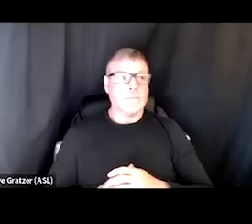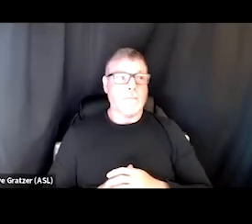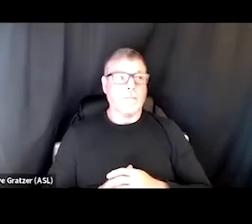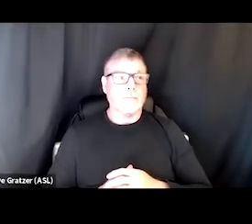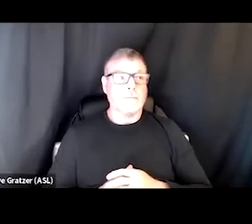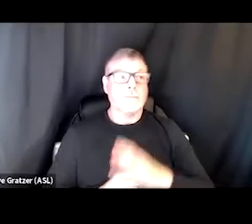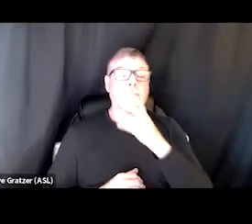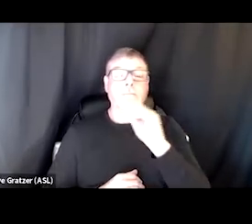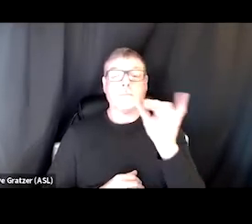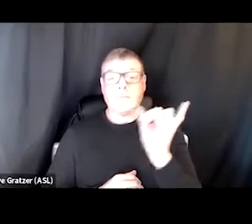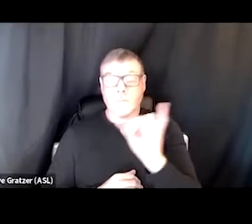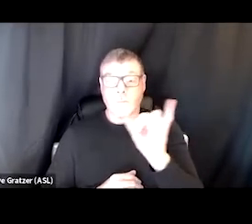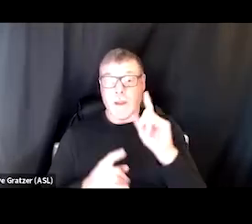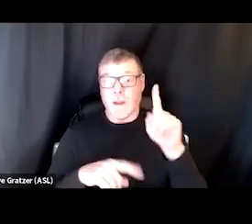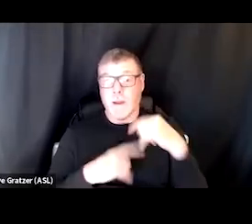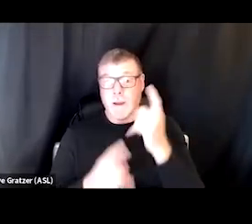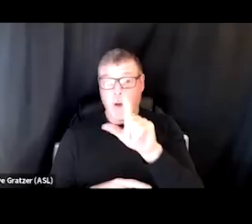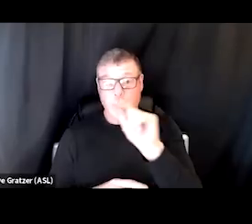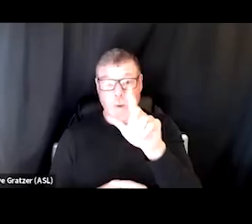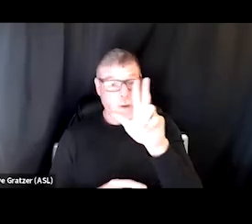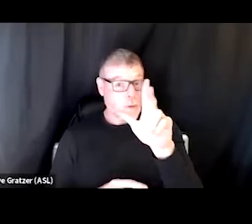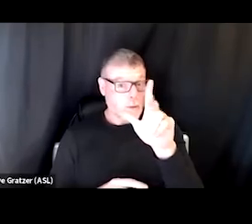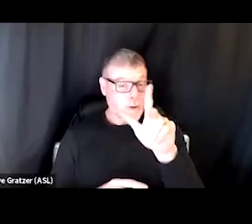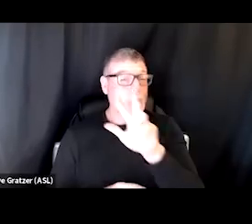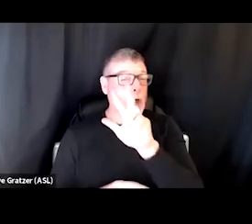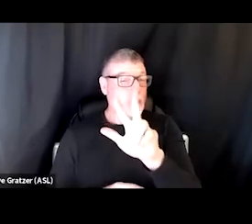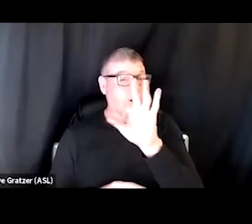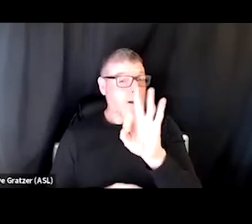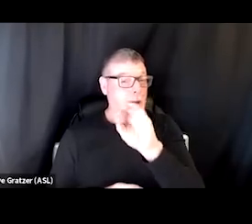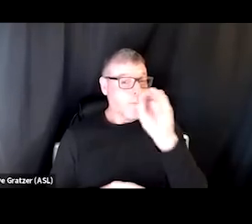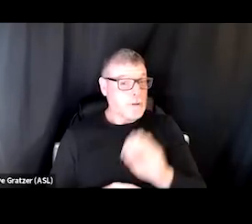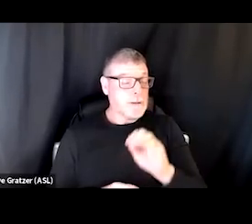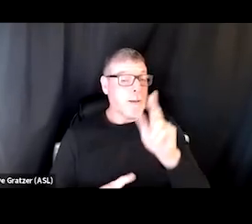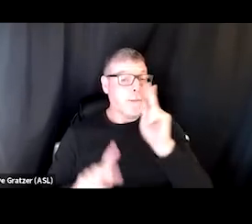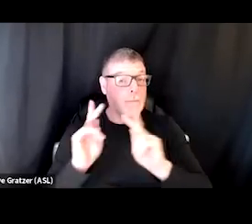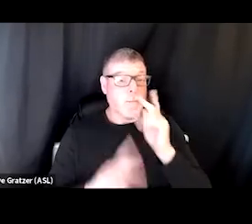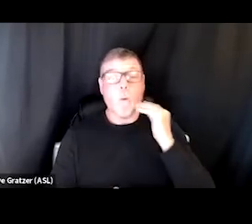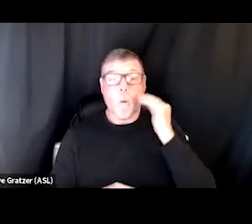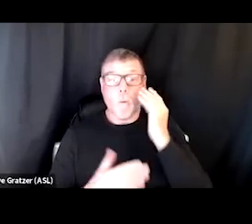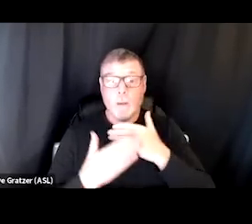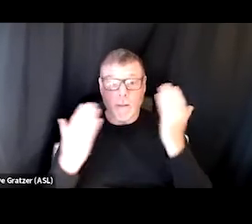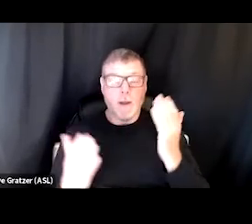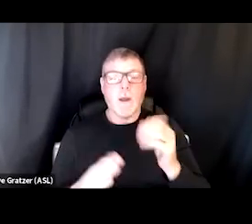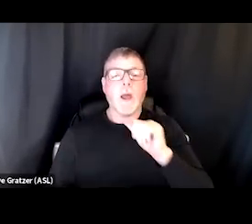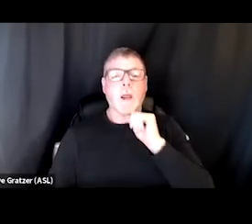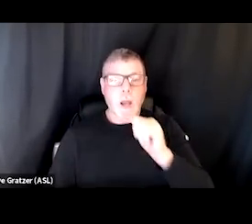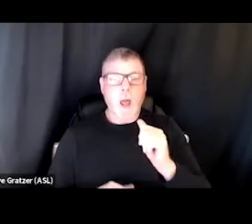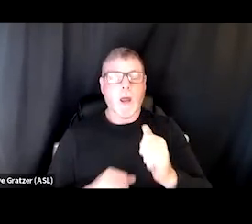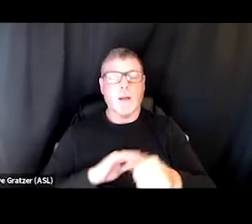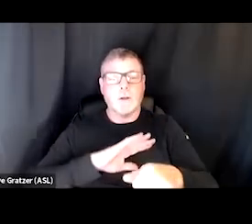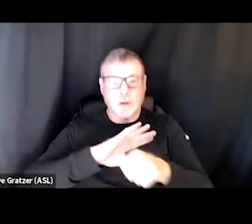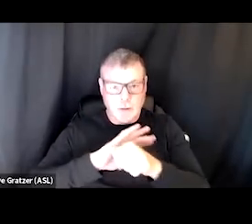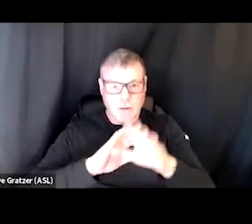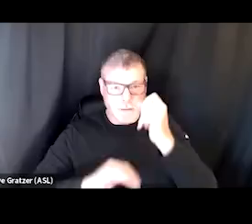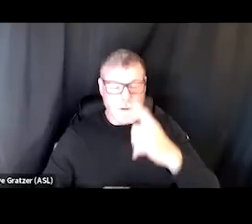We also know that as of last year, 39% of all people experiencing homelessness in the US were unsheltered. So